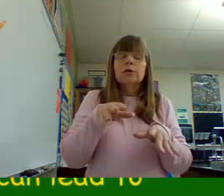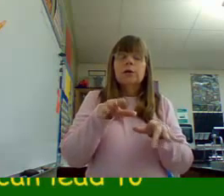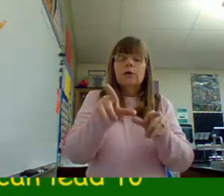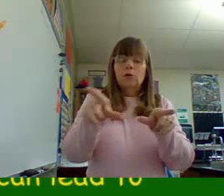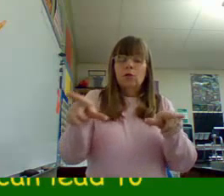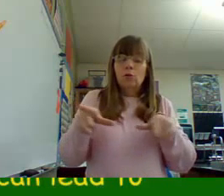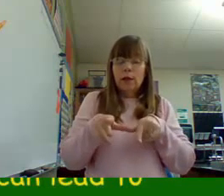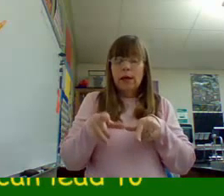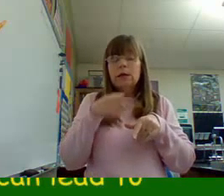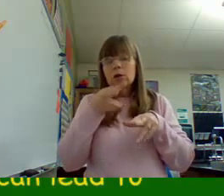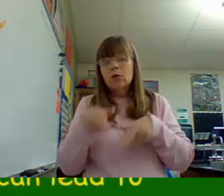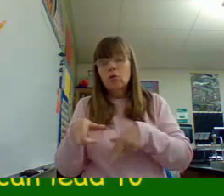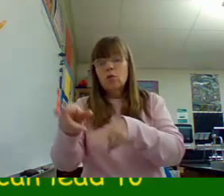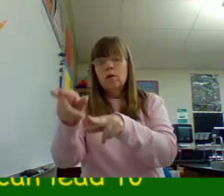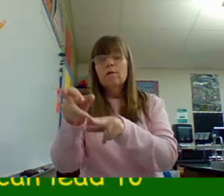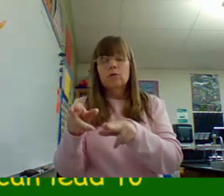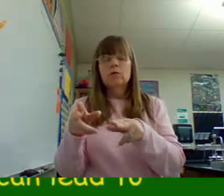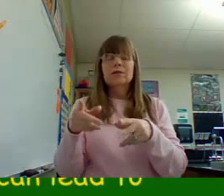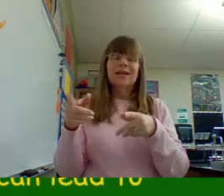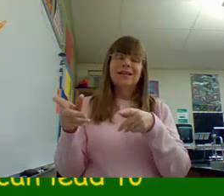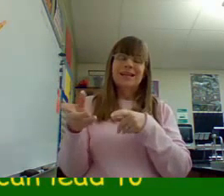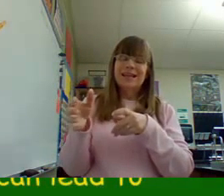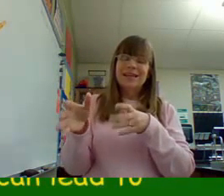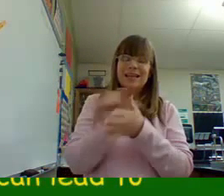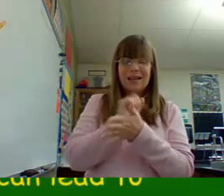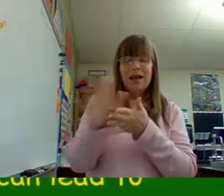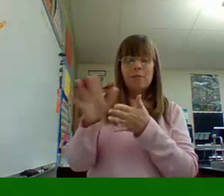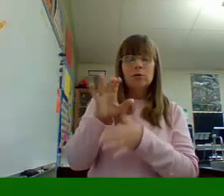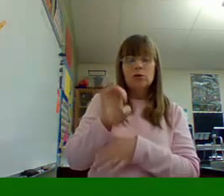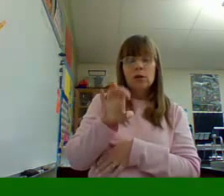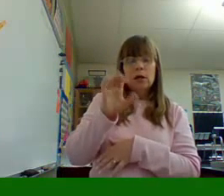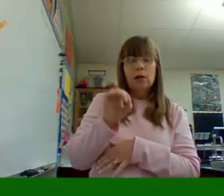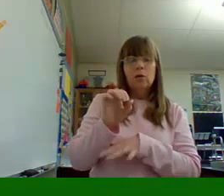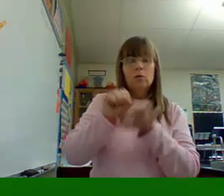and cause harm to those ecosystems.